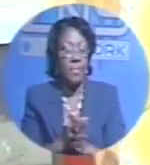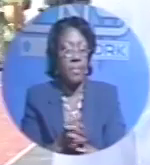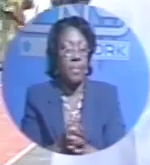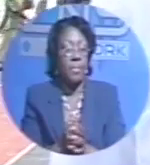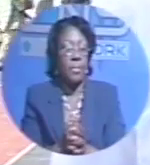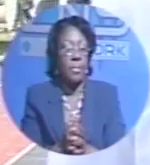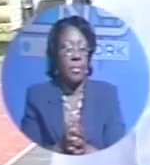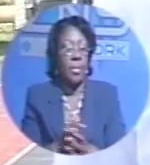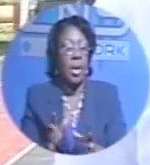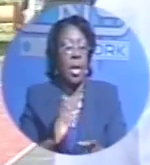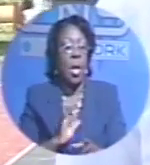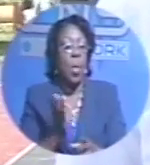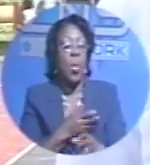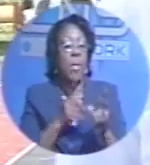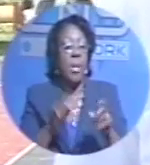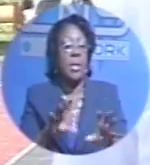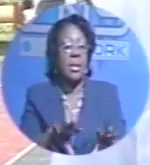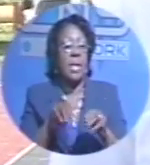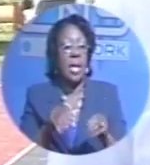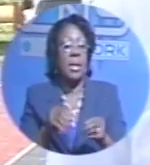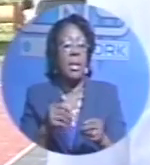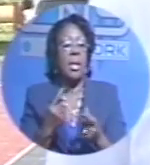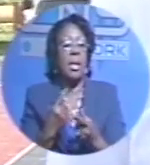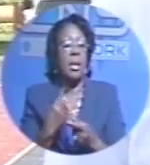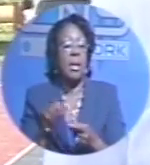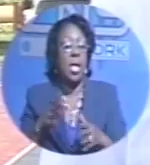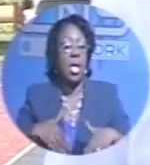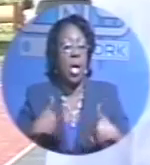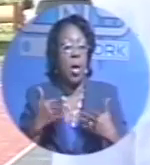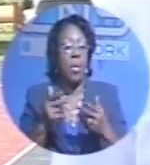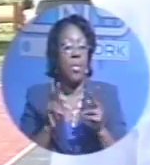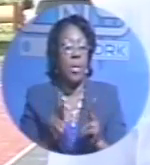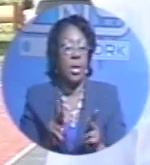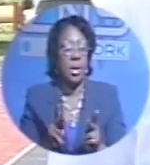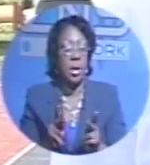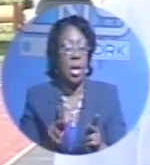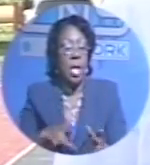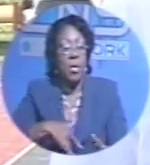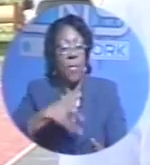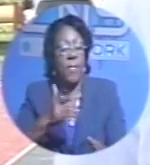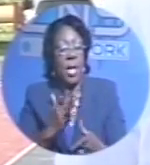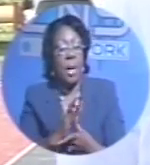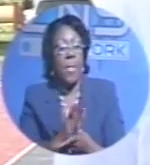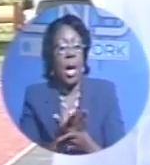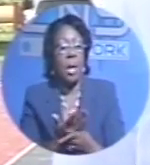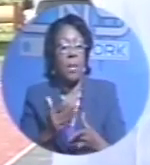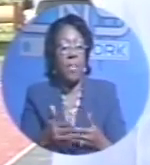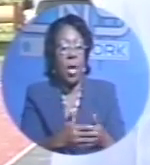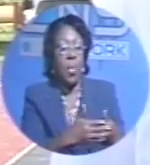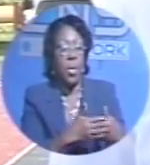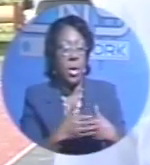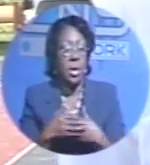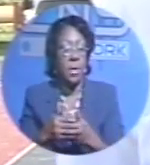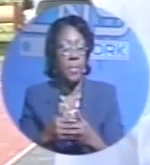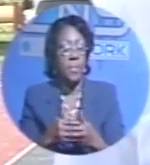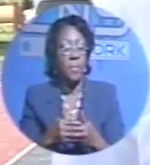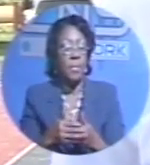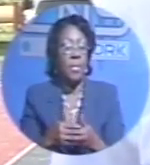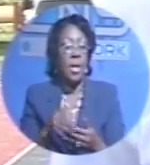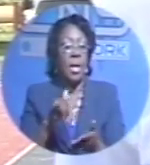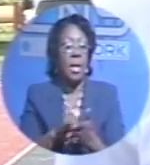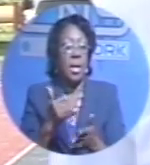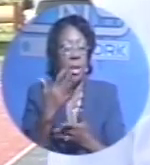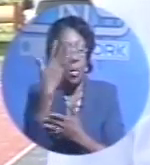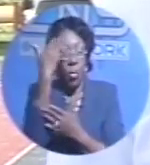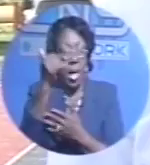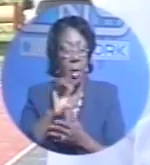felt. We must get the youngsters and everybody to feel a part of the community. And that is